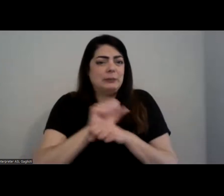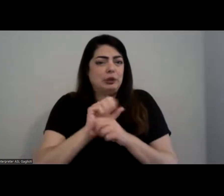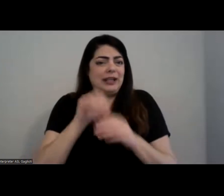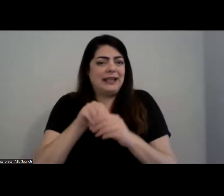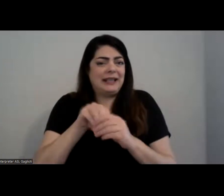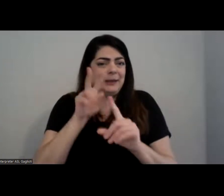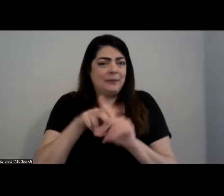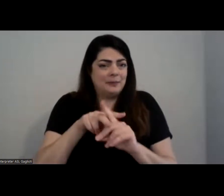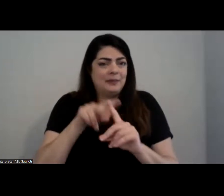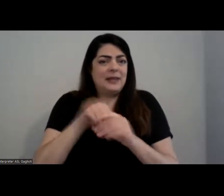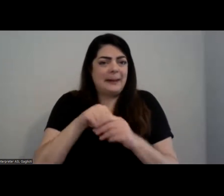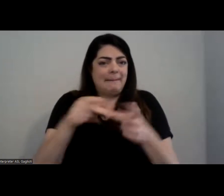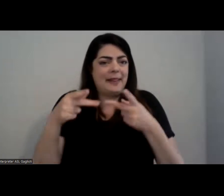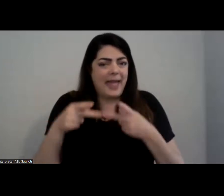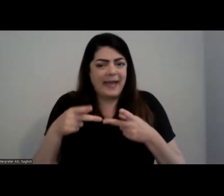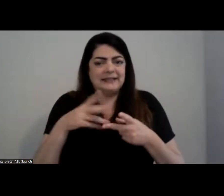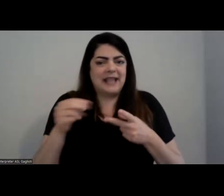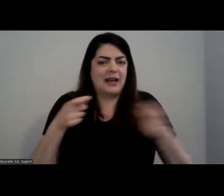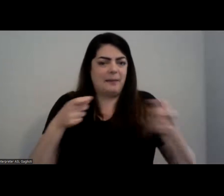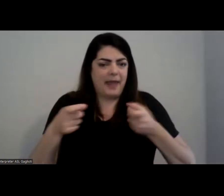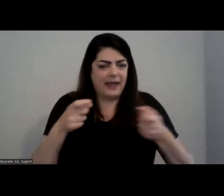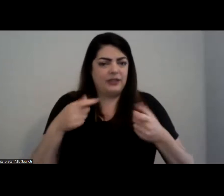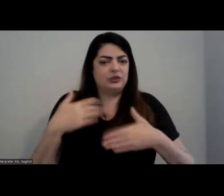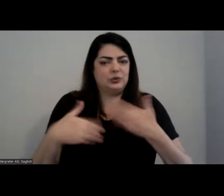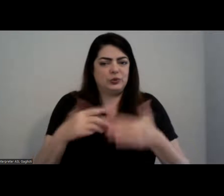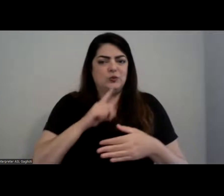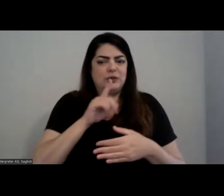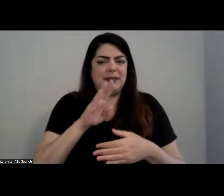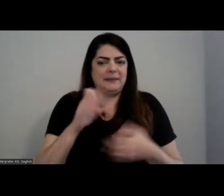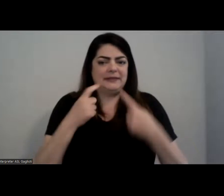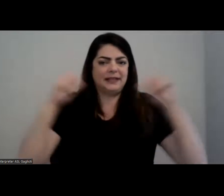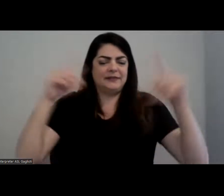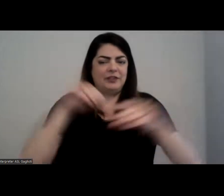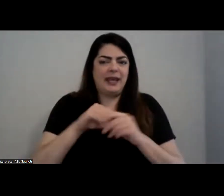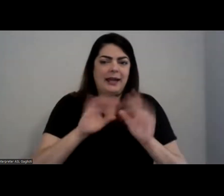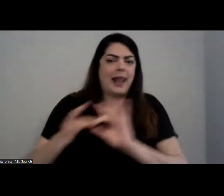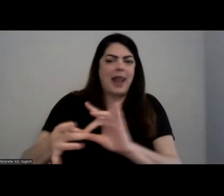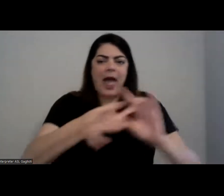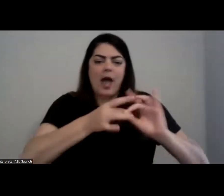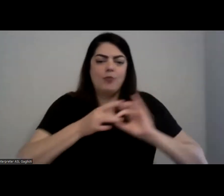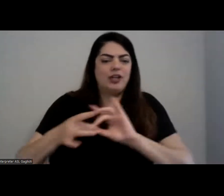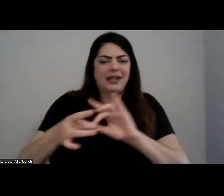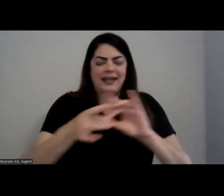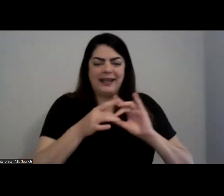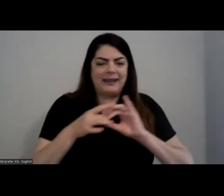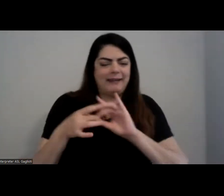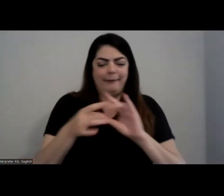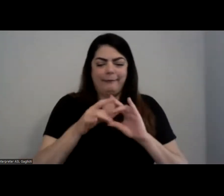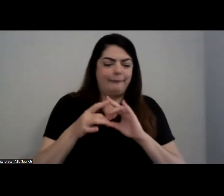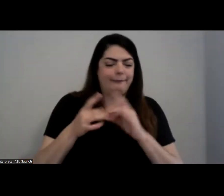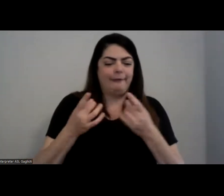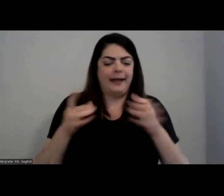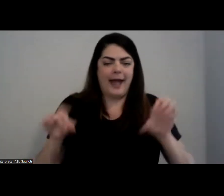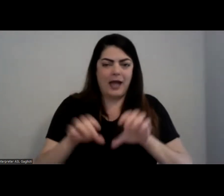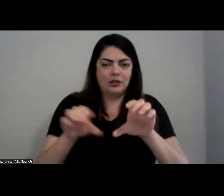and manage towards to truly be successful in a collaborative endeavor. So I don't want to just skip over and say, we have this or we don't have it.